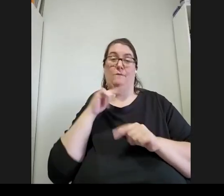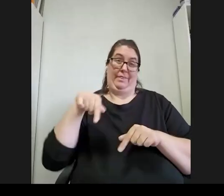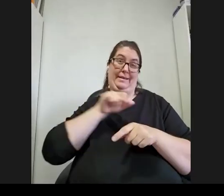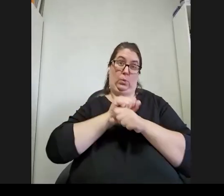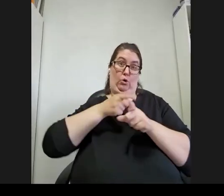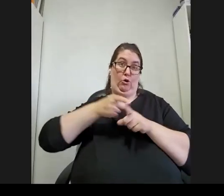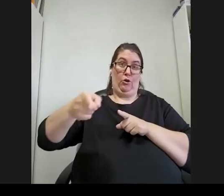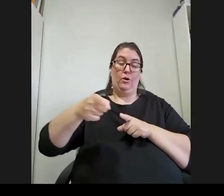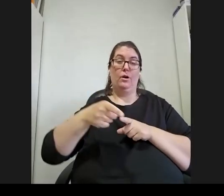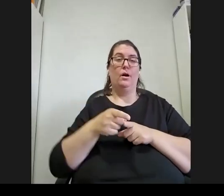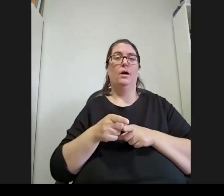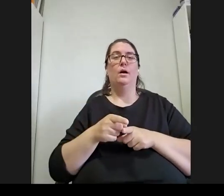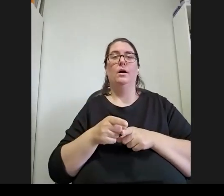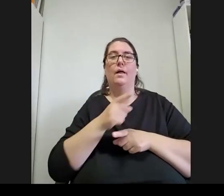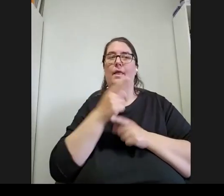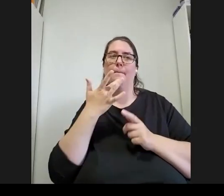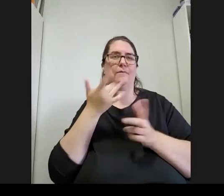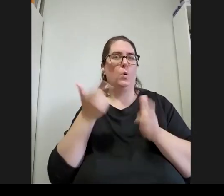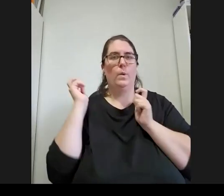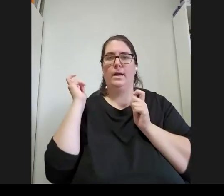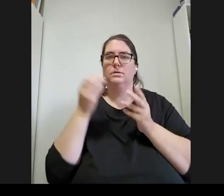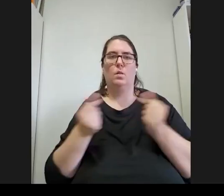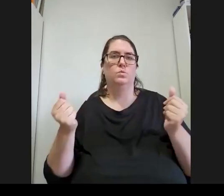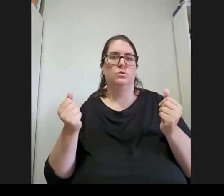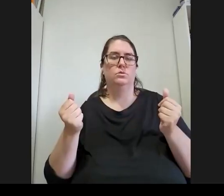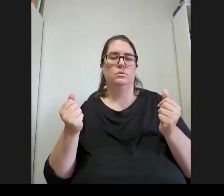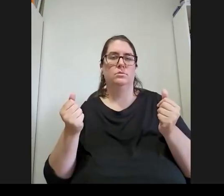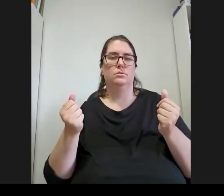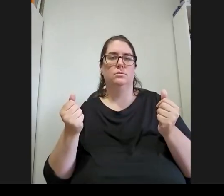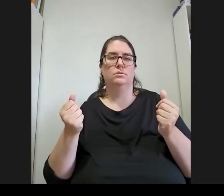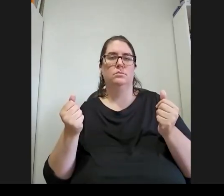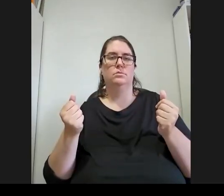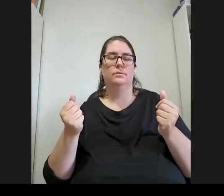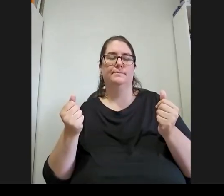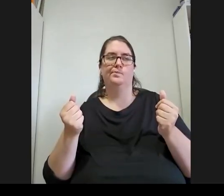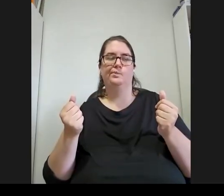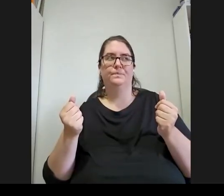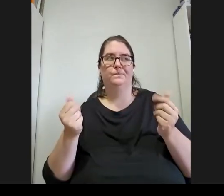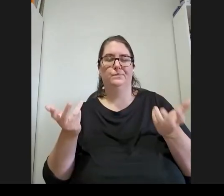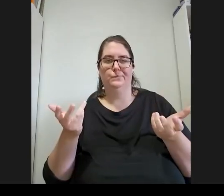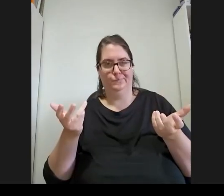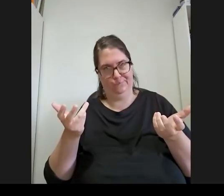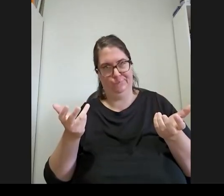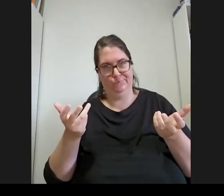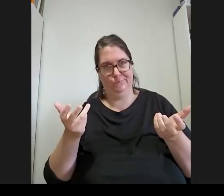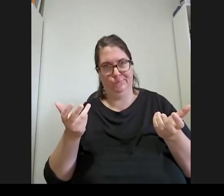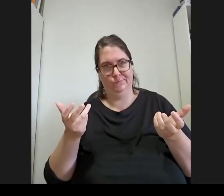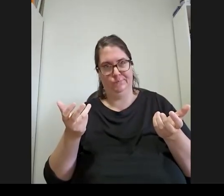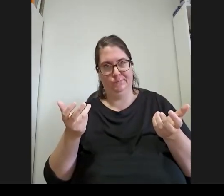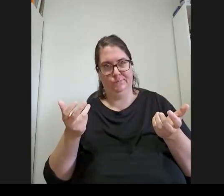want quick solutions. It's like it's the era of quickness, right? Like the gram era